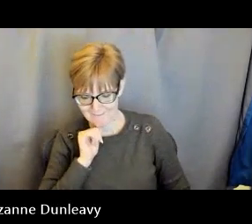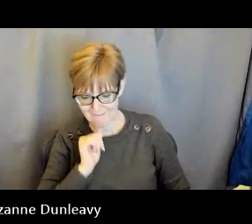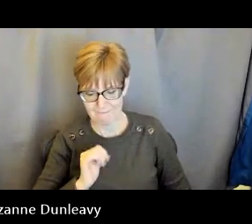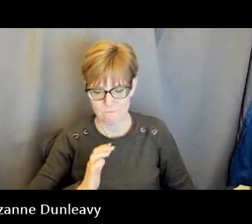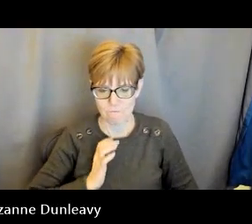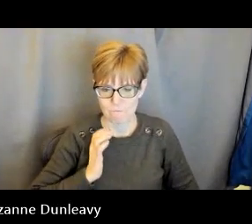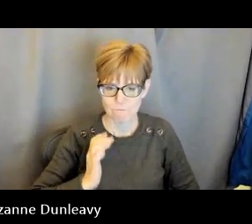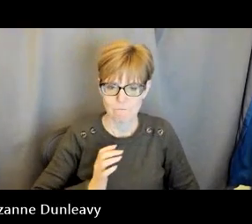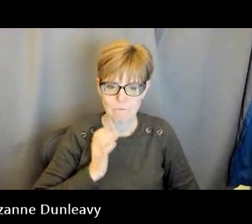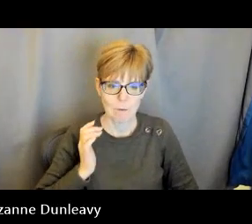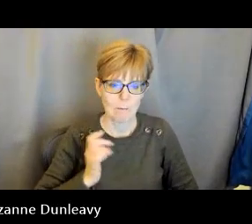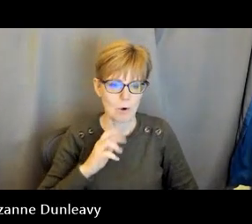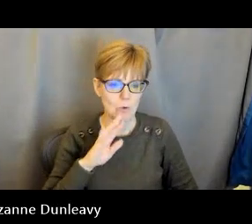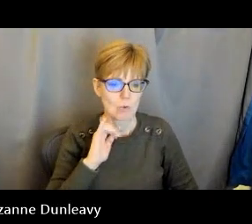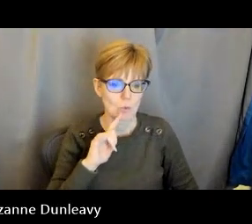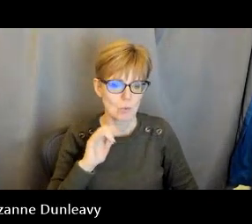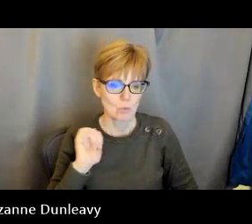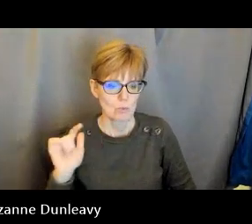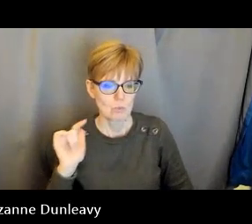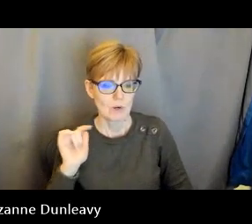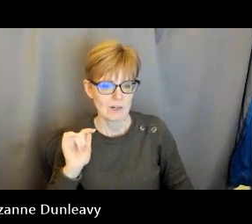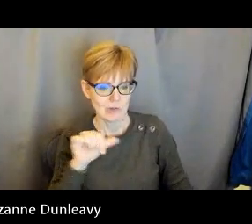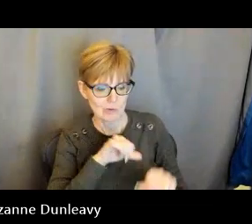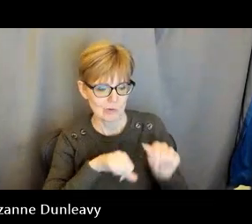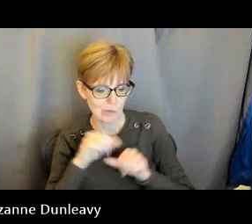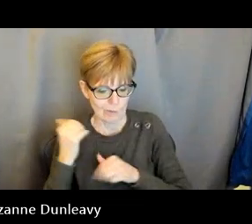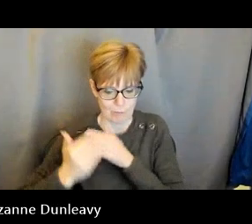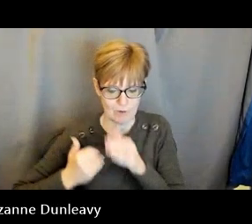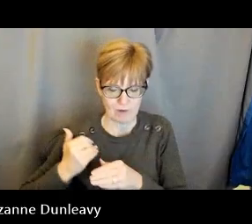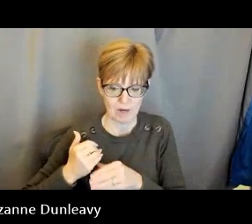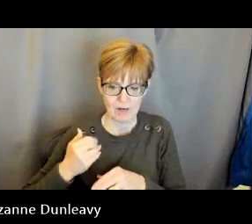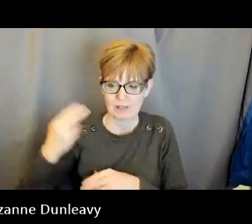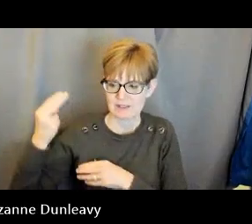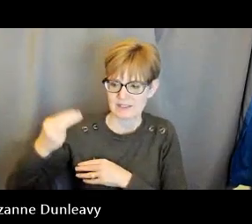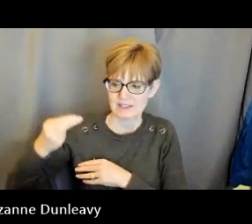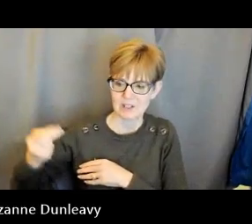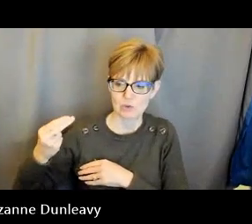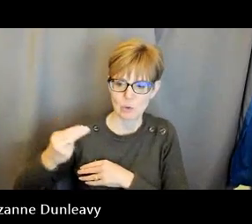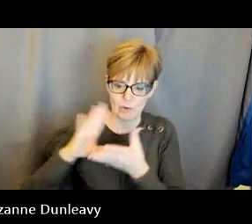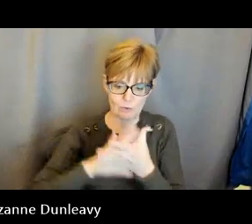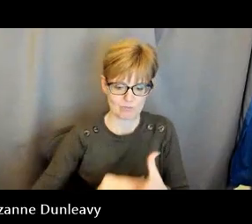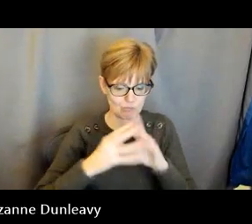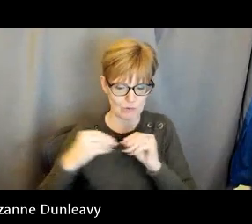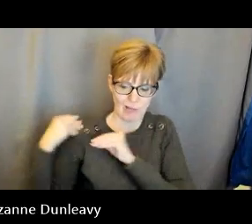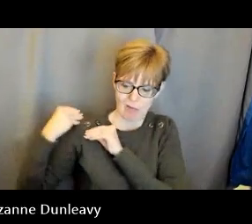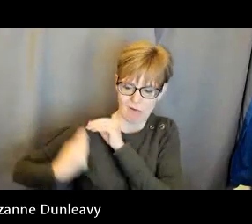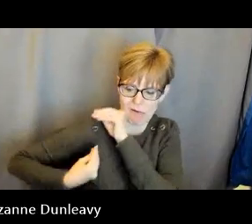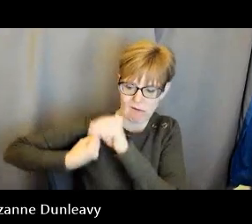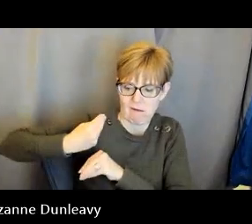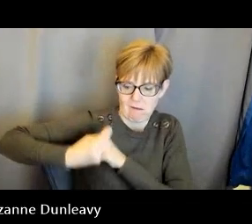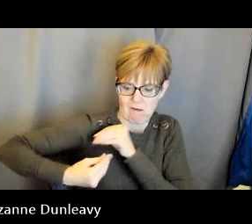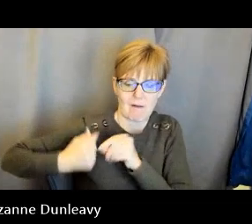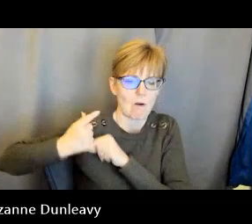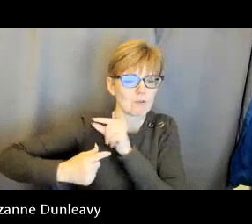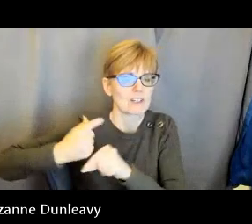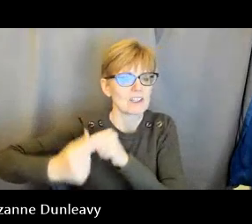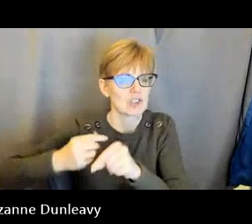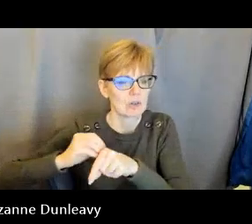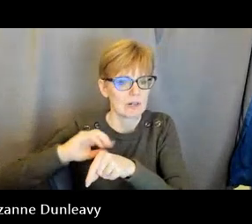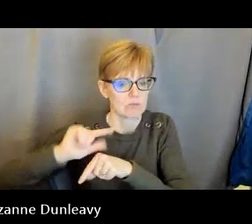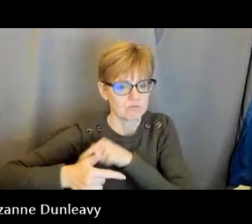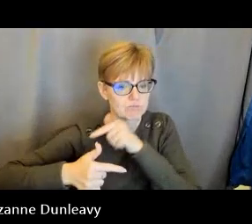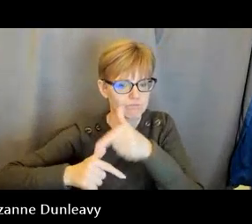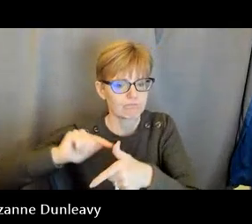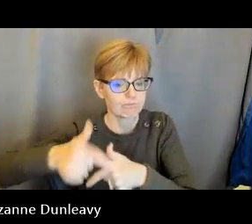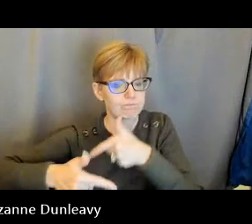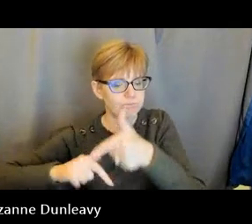based upon these historical narratives that have been transmitted over generations and over generations. And when we think about racial socialization, and